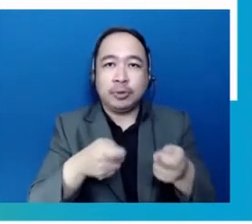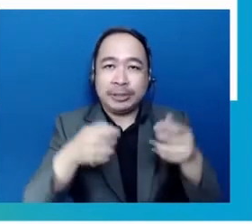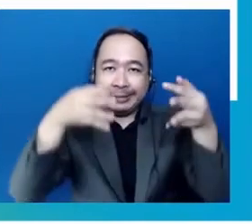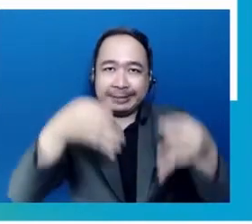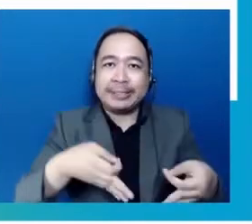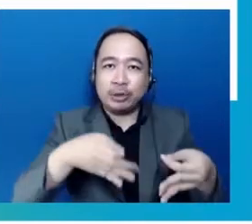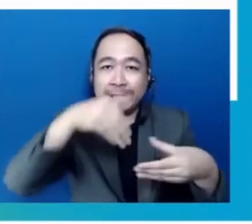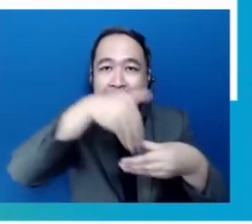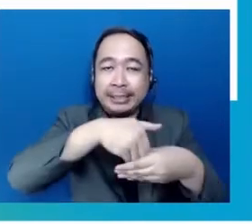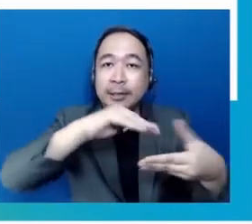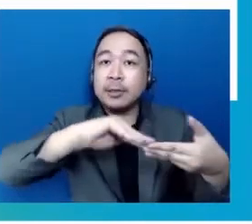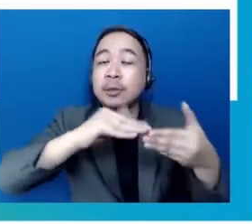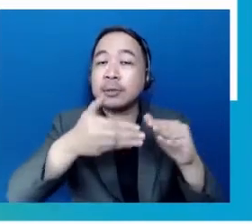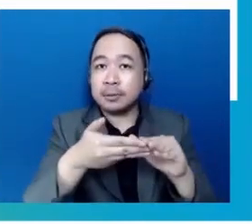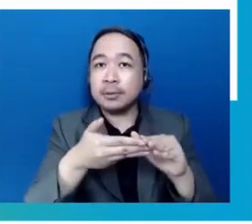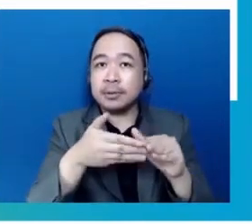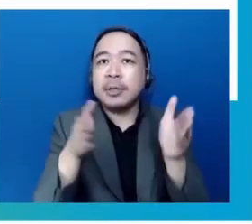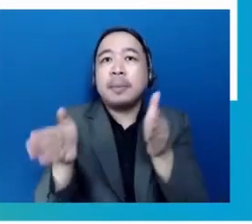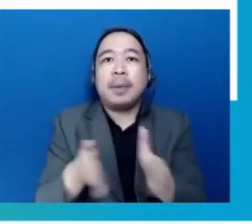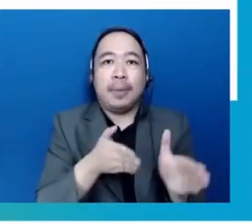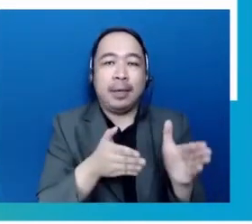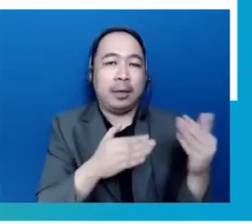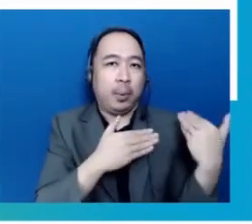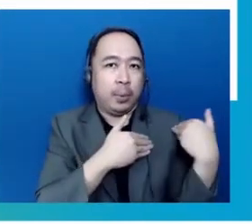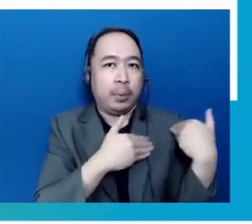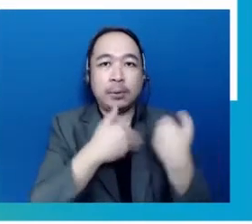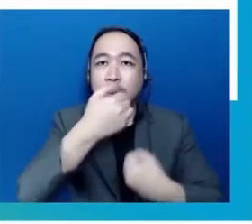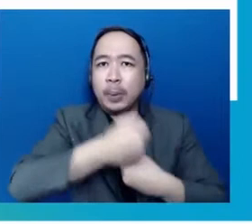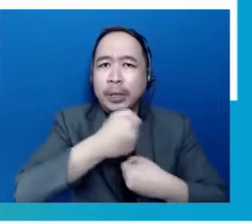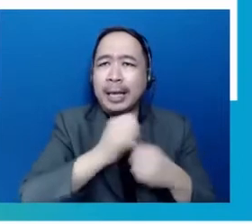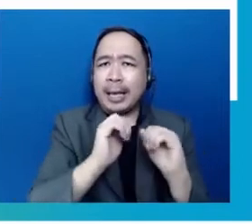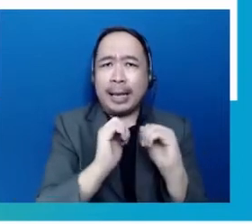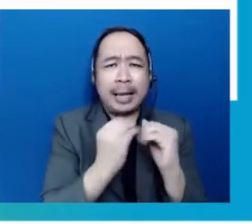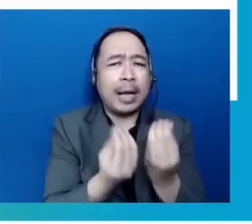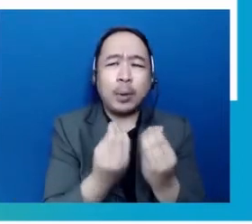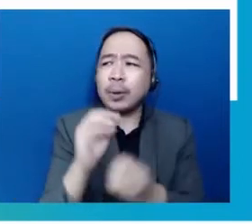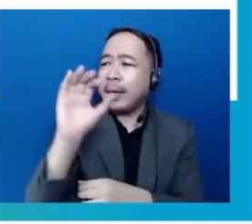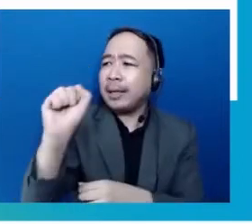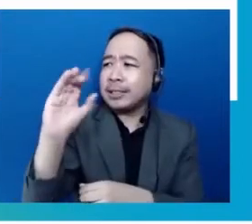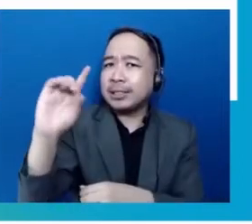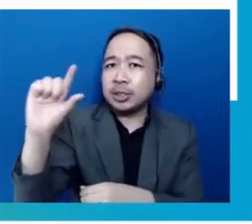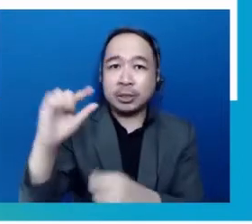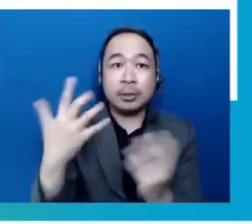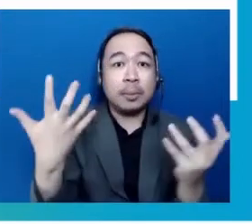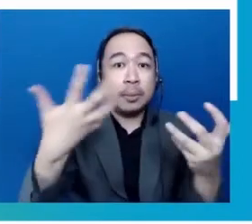also propelling our work on localizing the SDGs in general. About two-thirds of